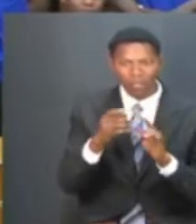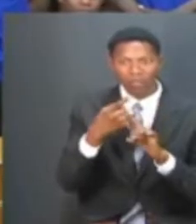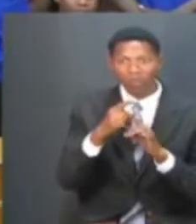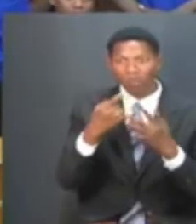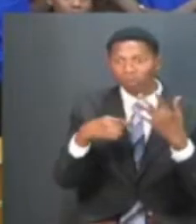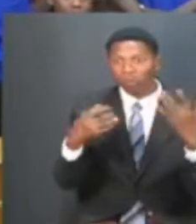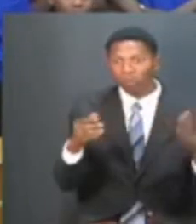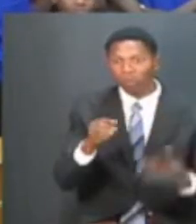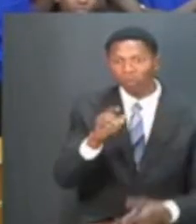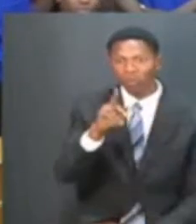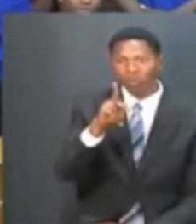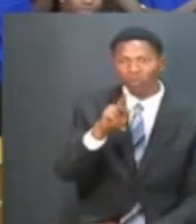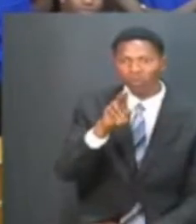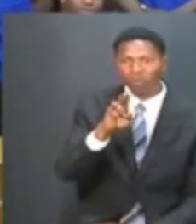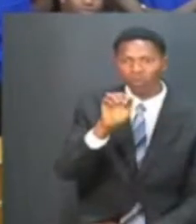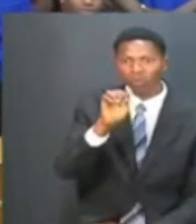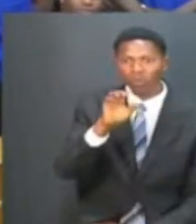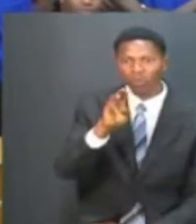numbered 80.